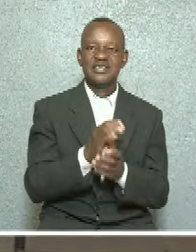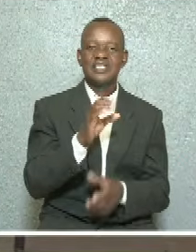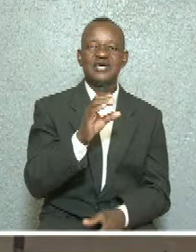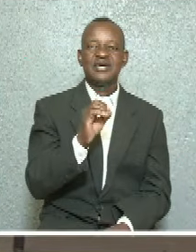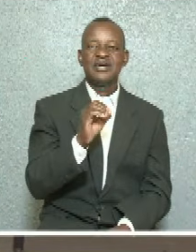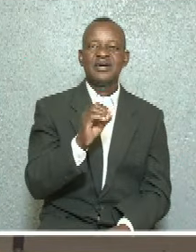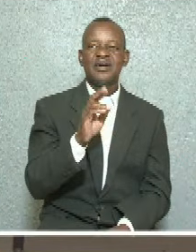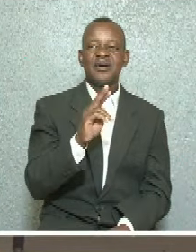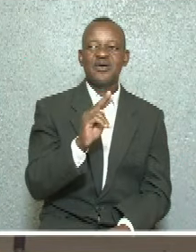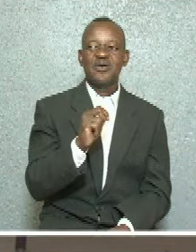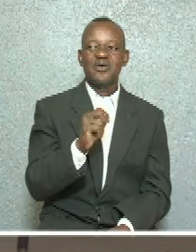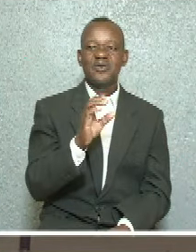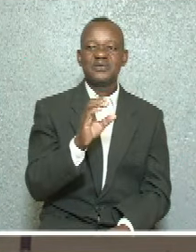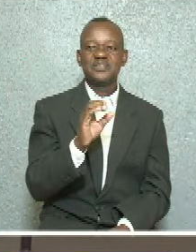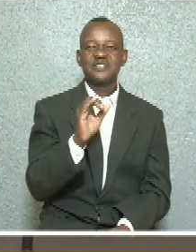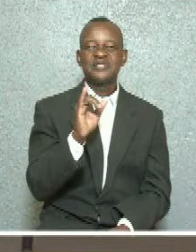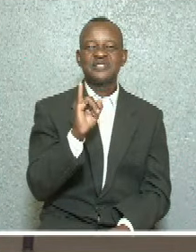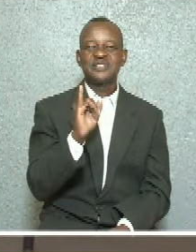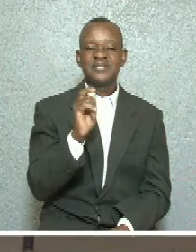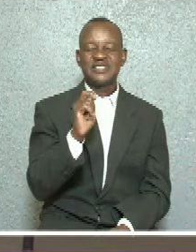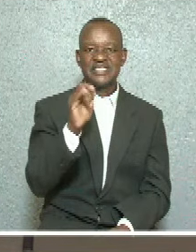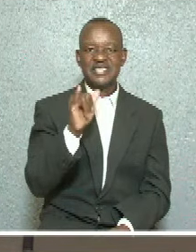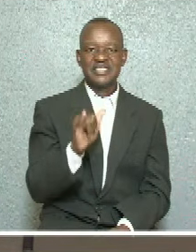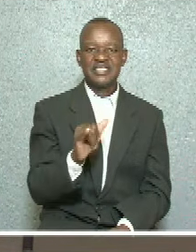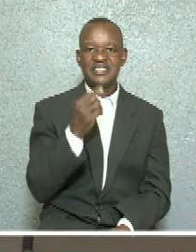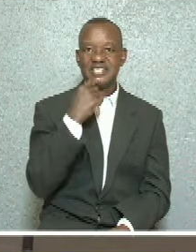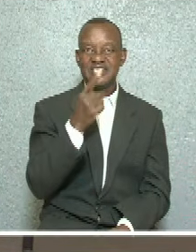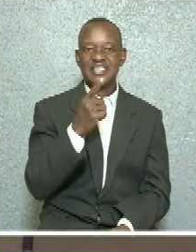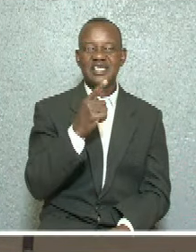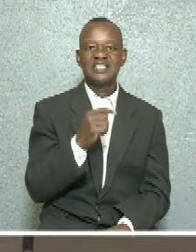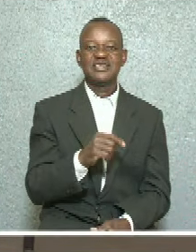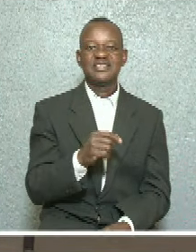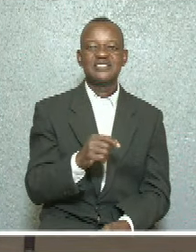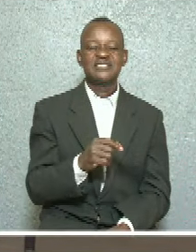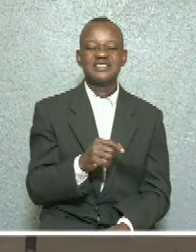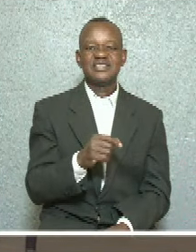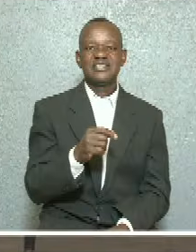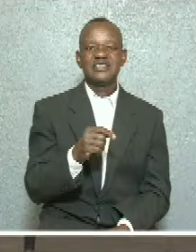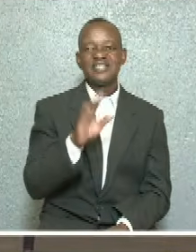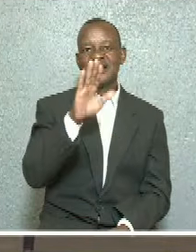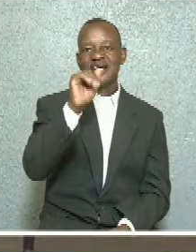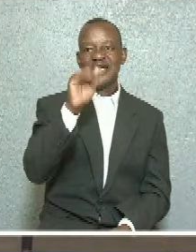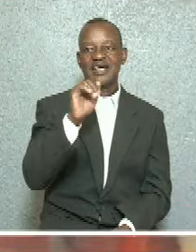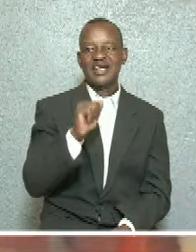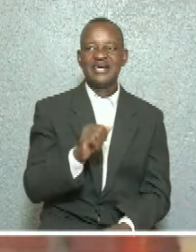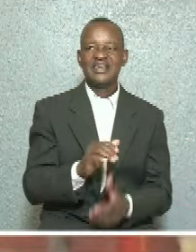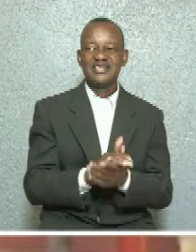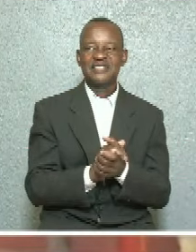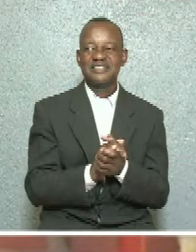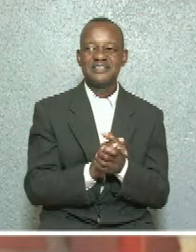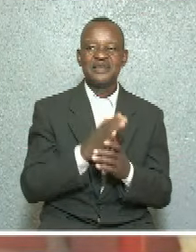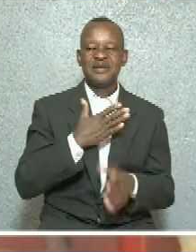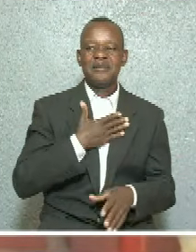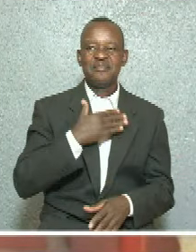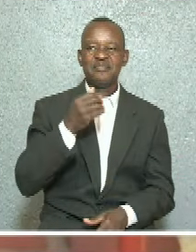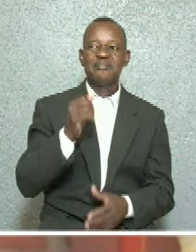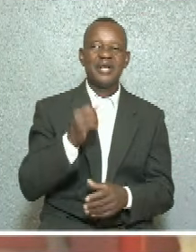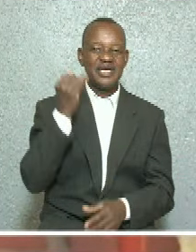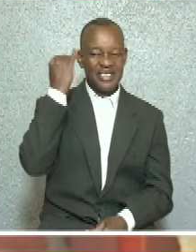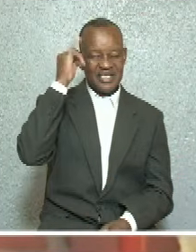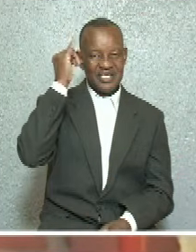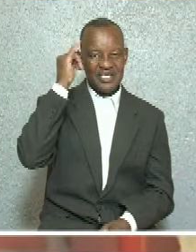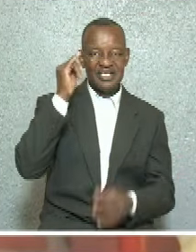City. Okay, so yes, thank you. So in our initiative, or my initiative to give back, is that the first semester we started